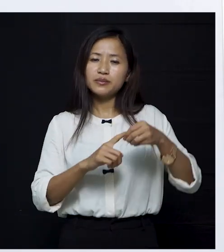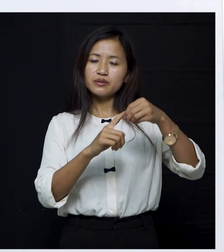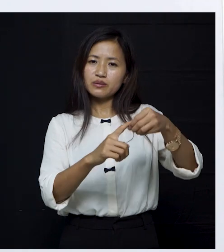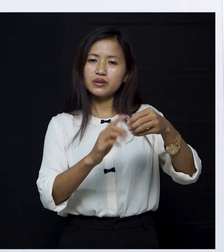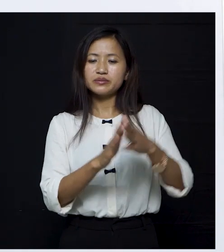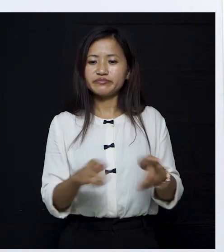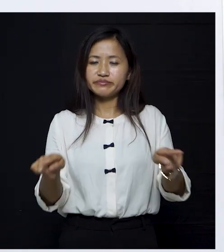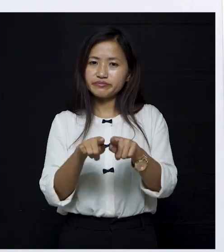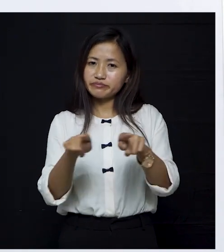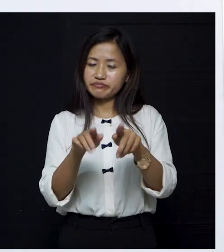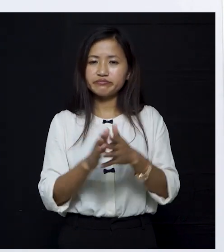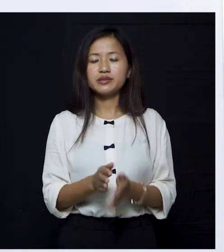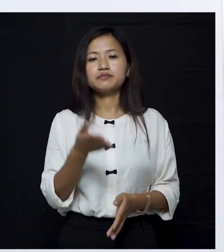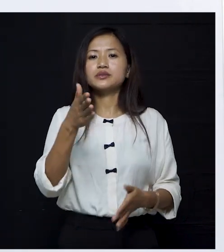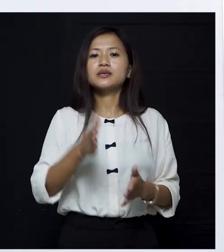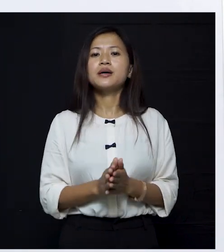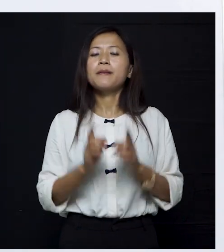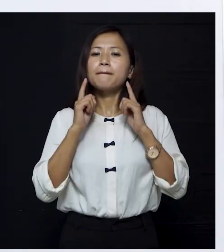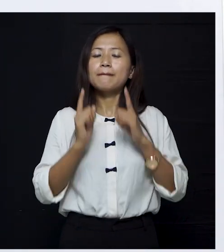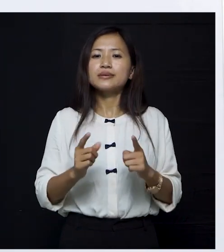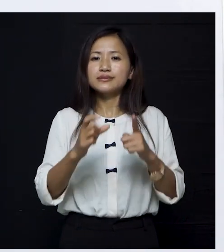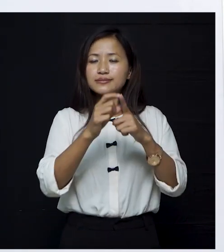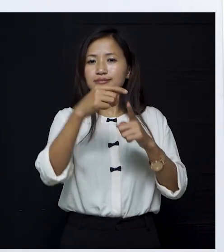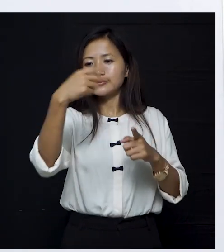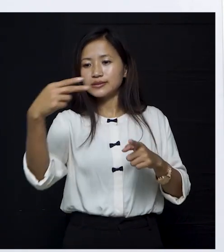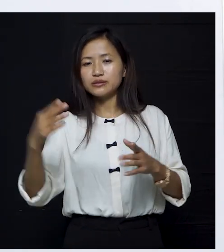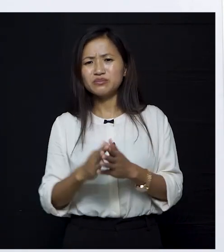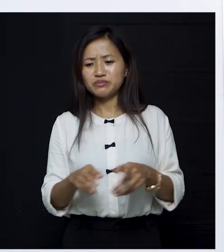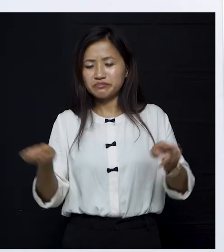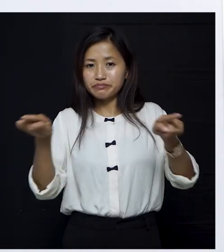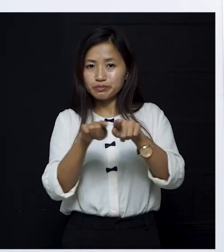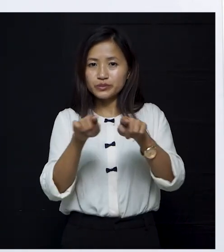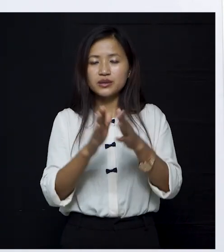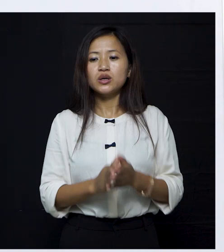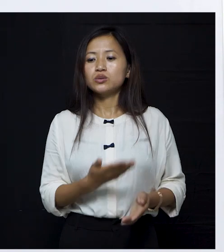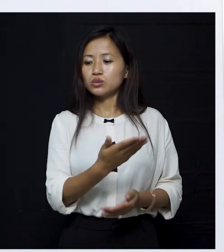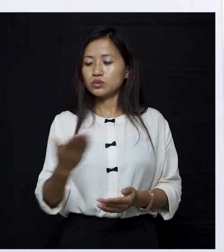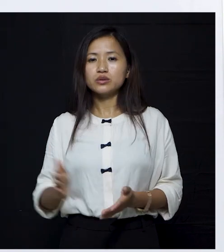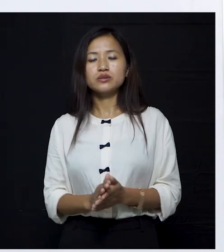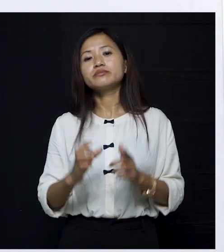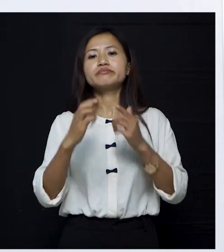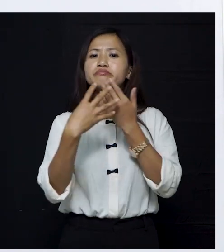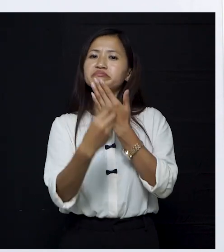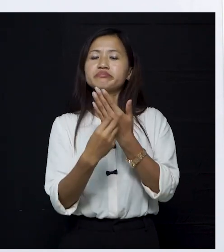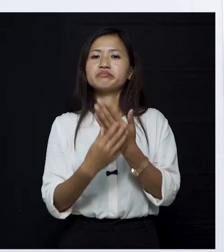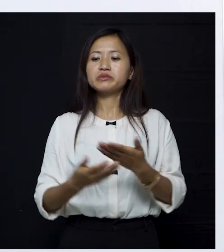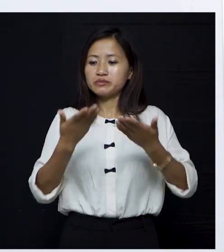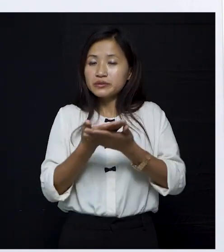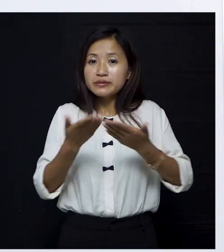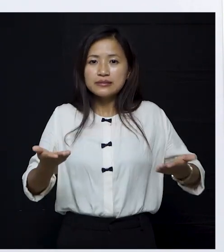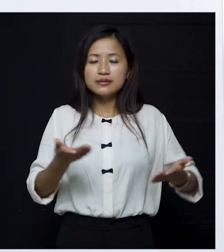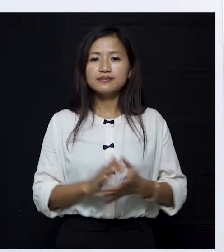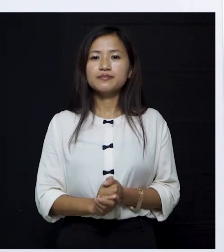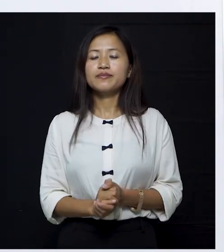be same, okay? But the design, everything will look alike. So those are called as duplicate. And here,